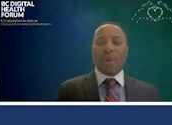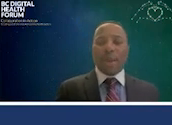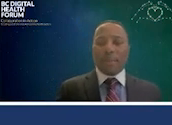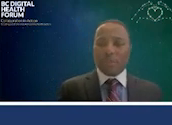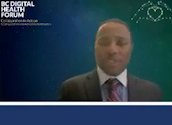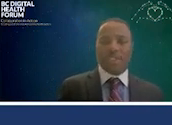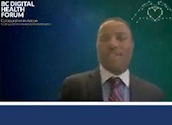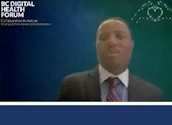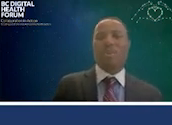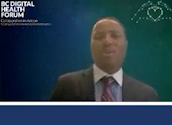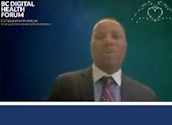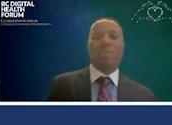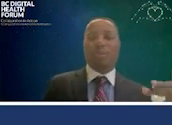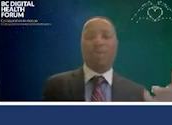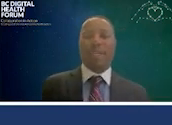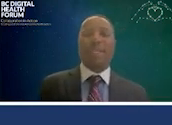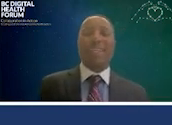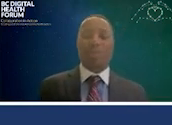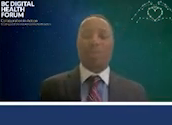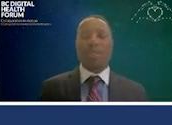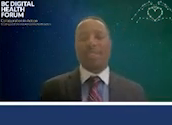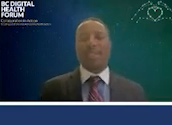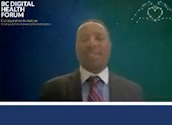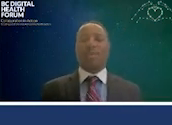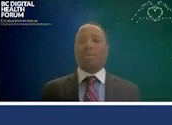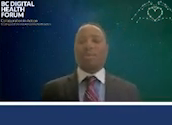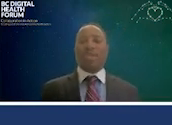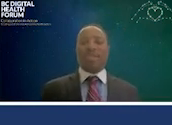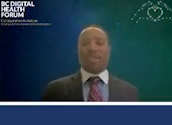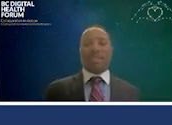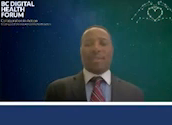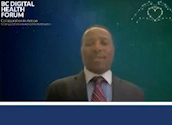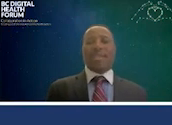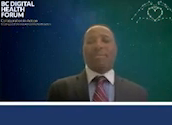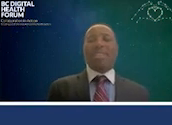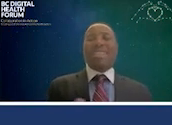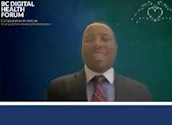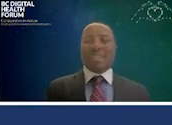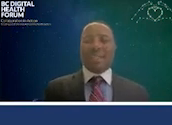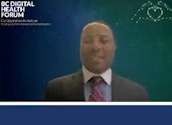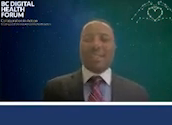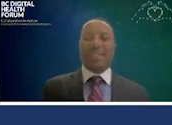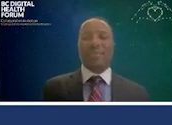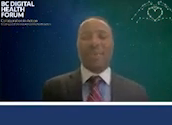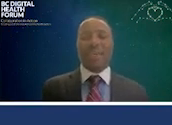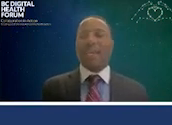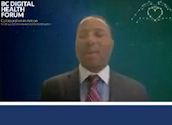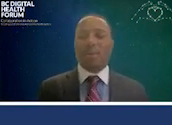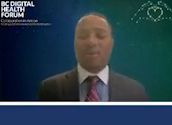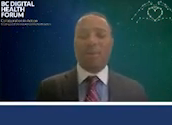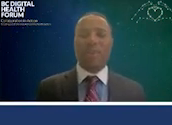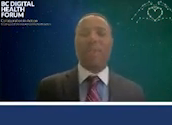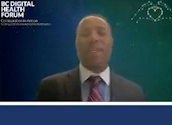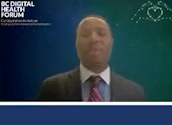to empower patients. Number 2, to improve provider experience. Number 3, to establish connected health system. And